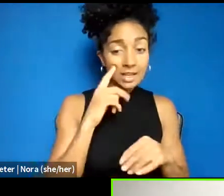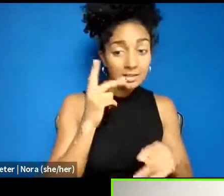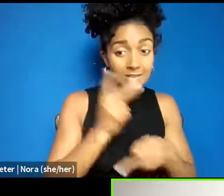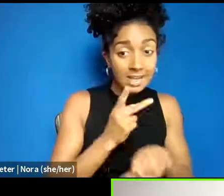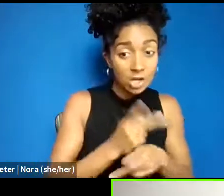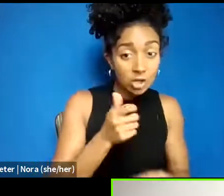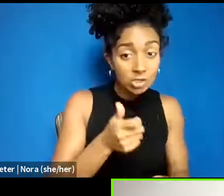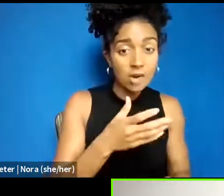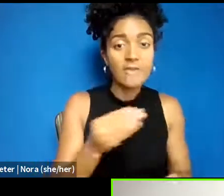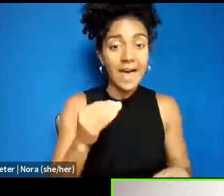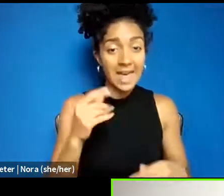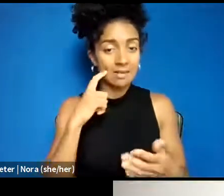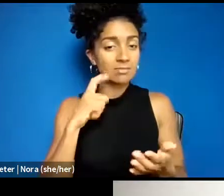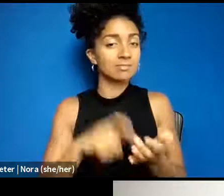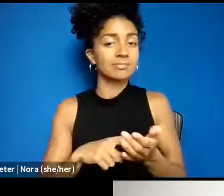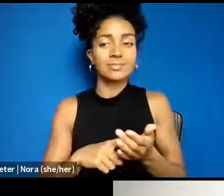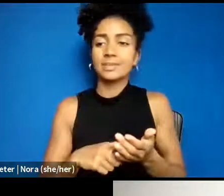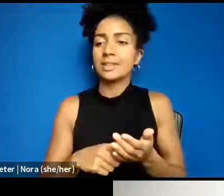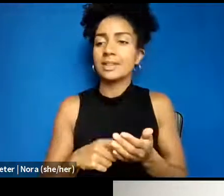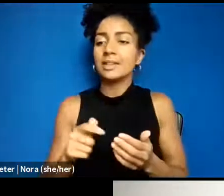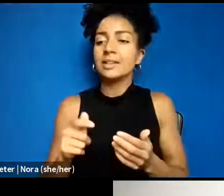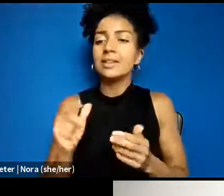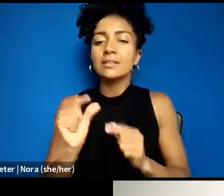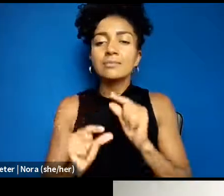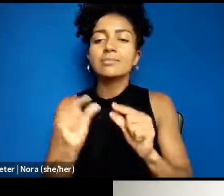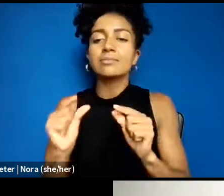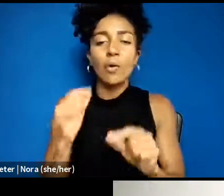important. Yeah.